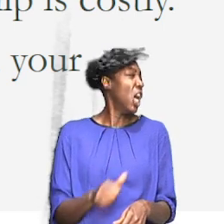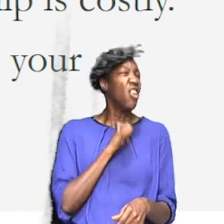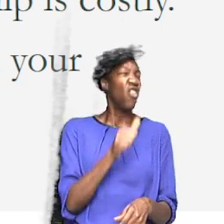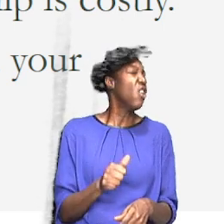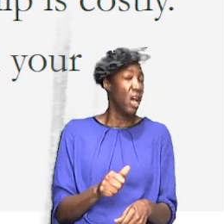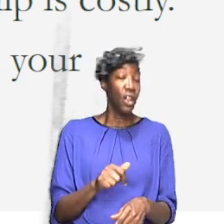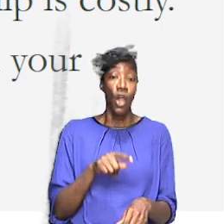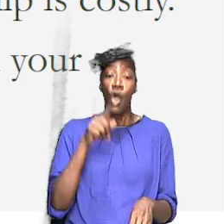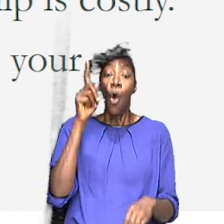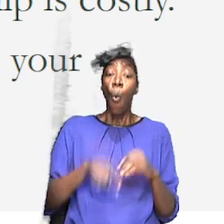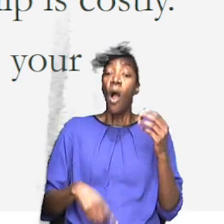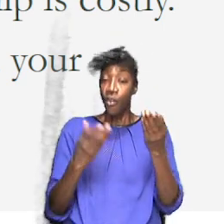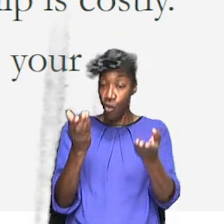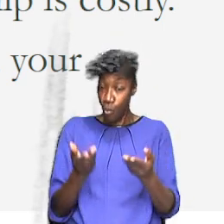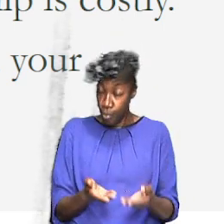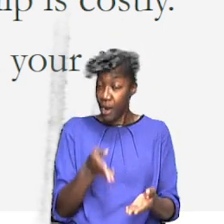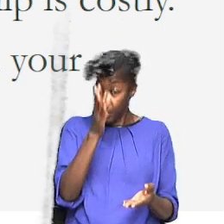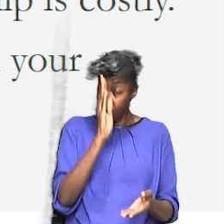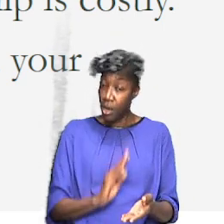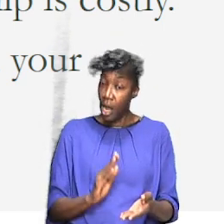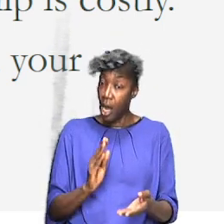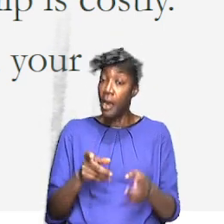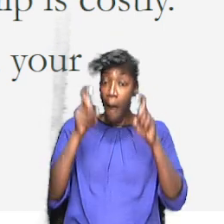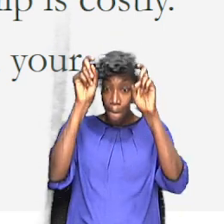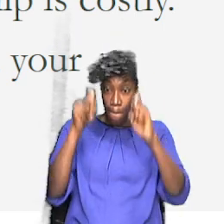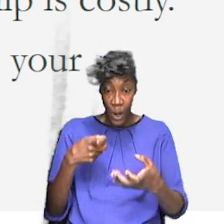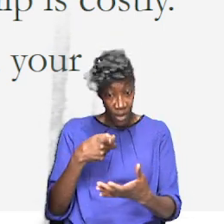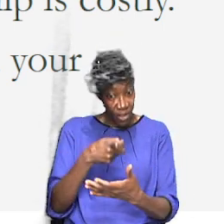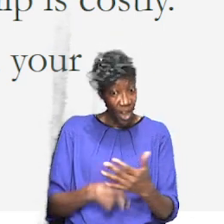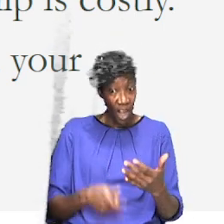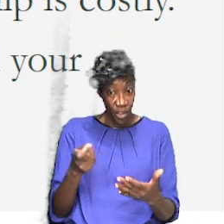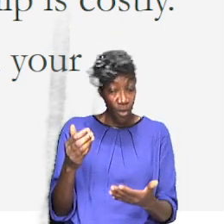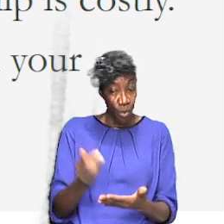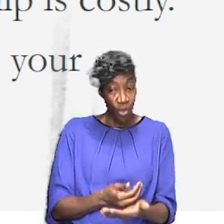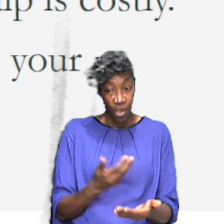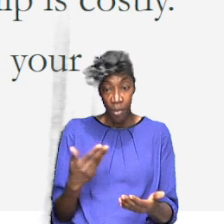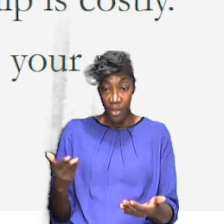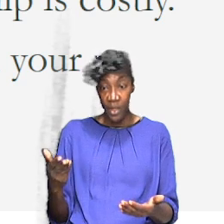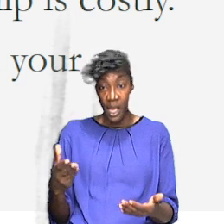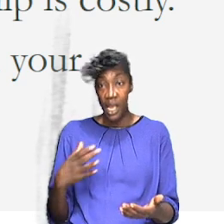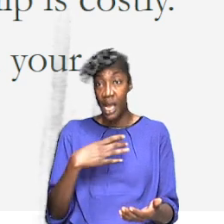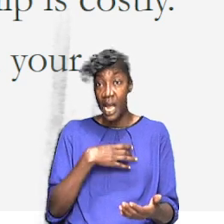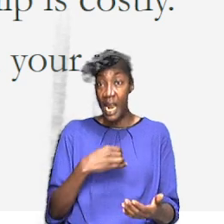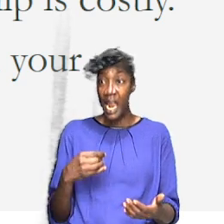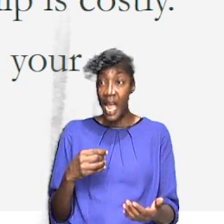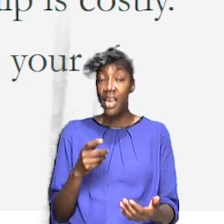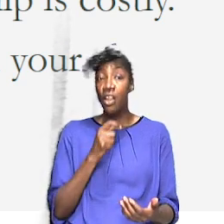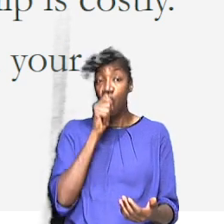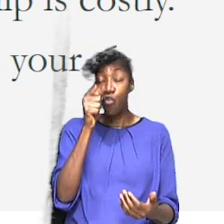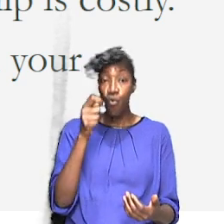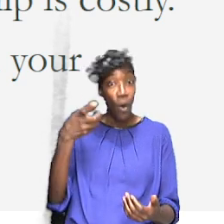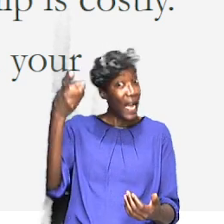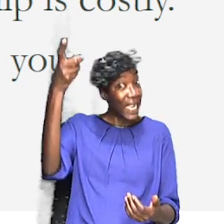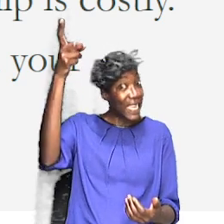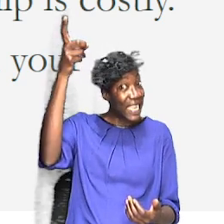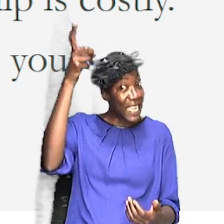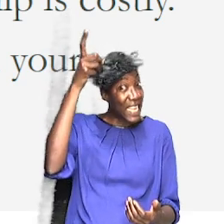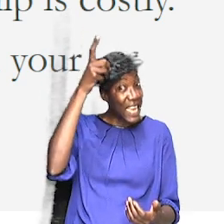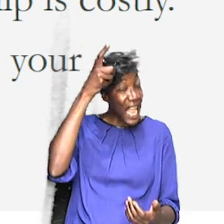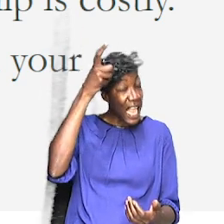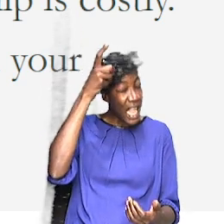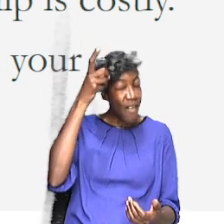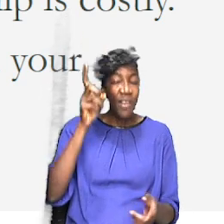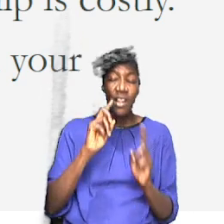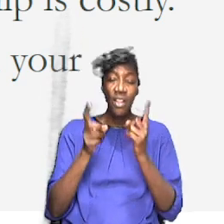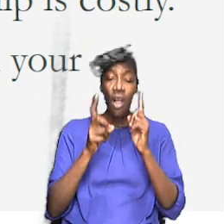you bring to God must cost you something. Amen. And I like the fact that David, who was, when they talk about worship